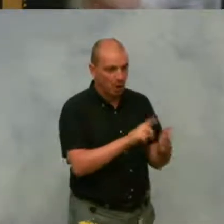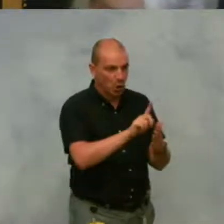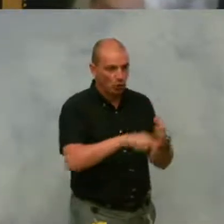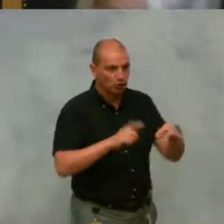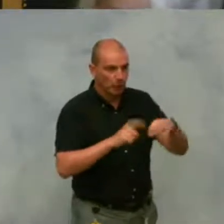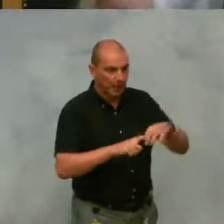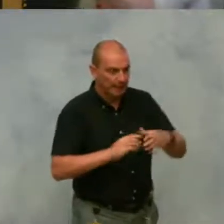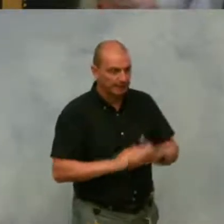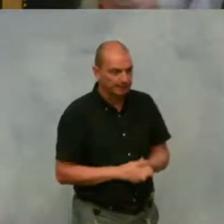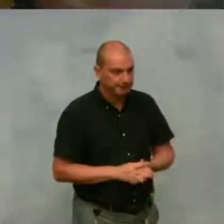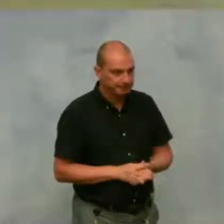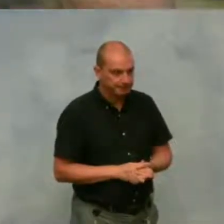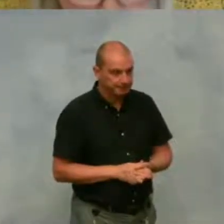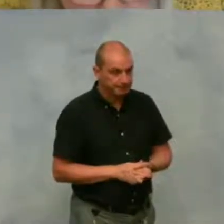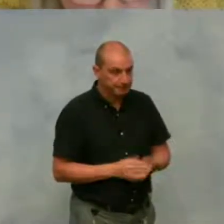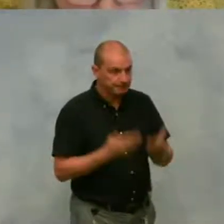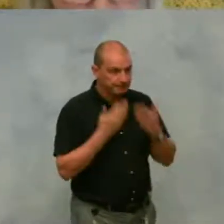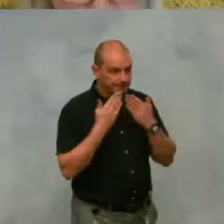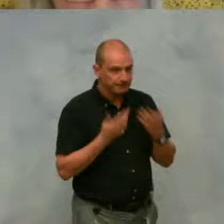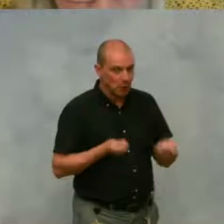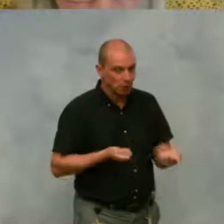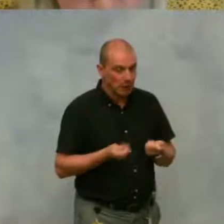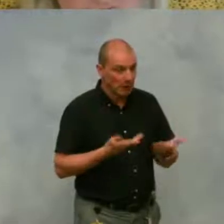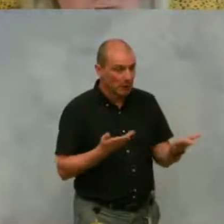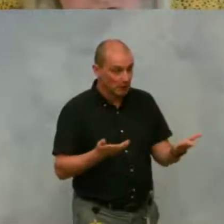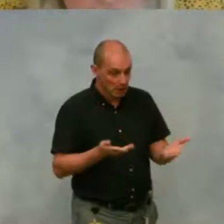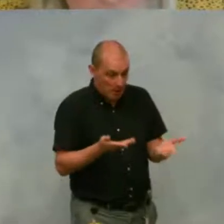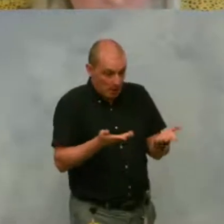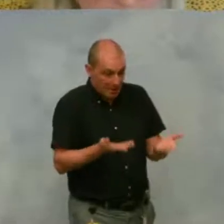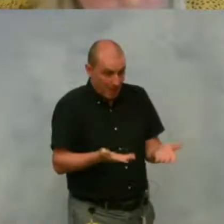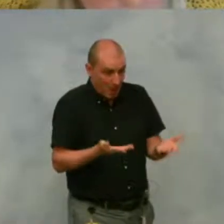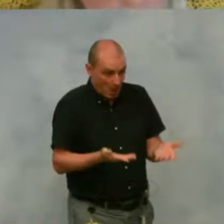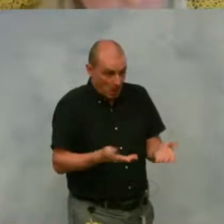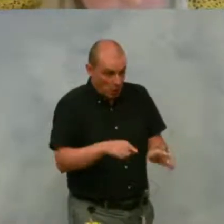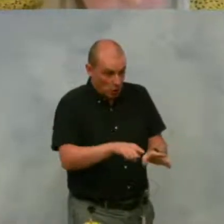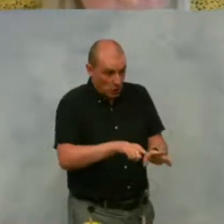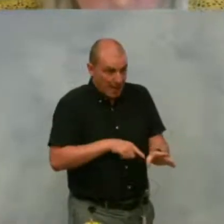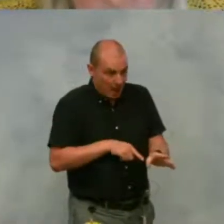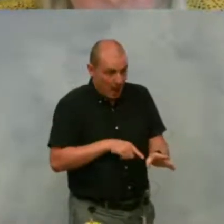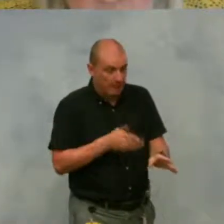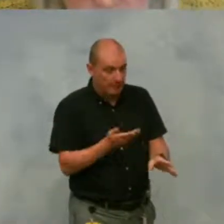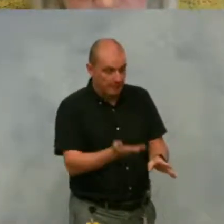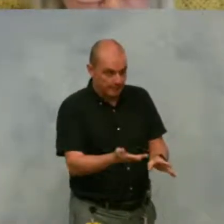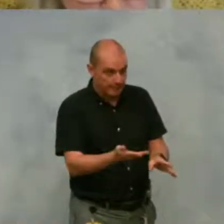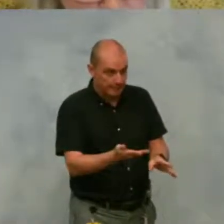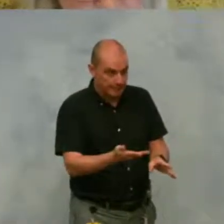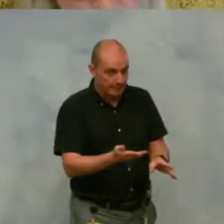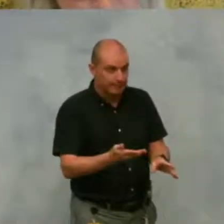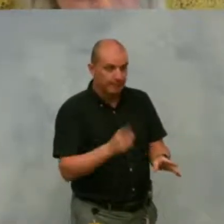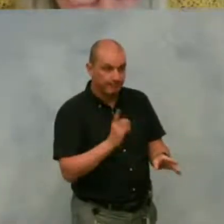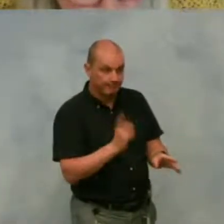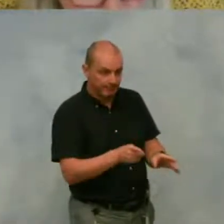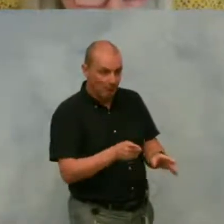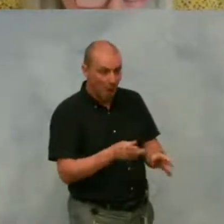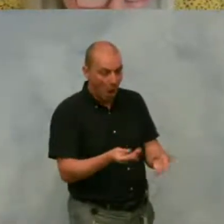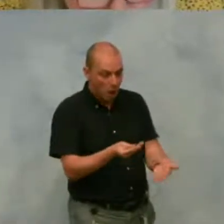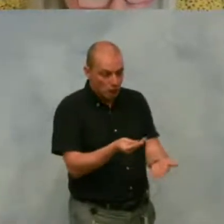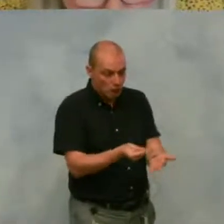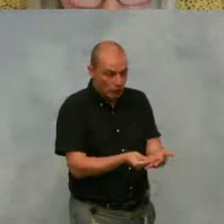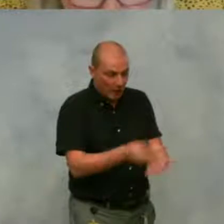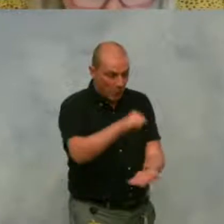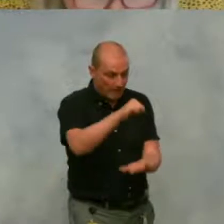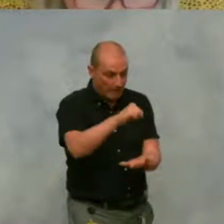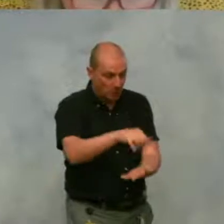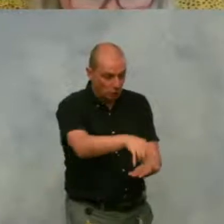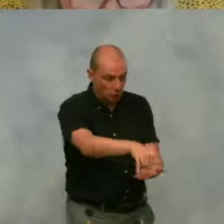Thank you, Chair. So we're back into the current financial year with this report. We're still on the Revenue Budget report, and this takes